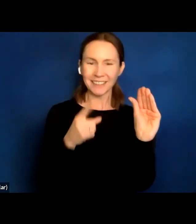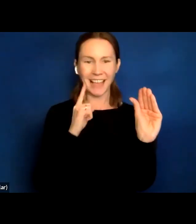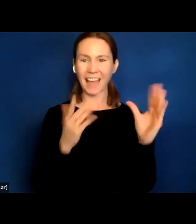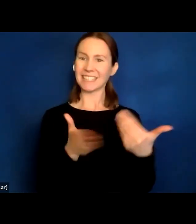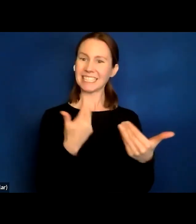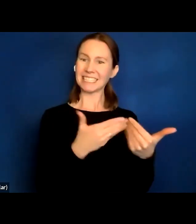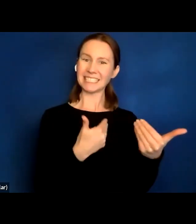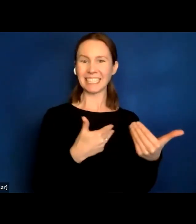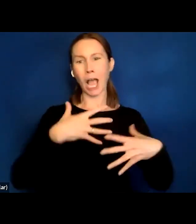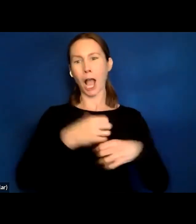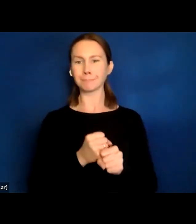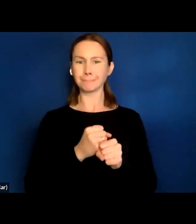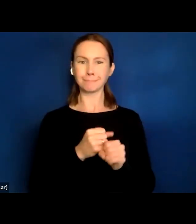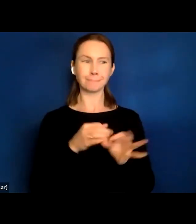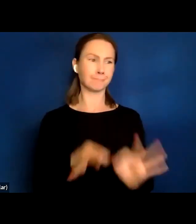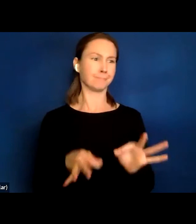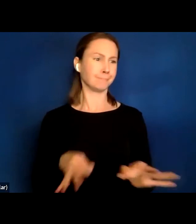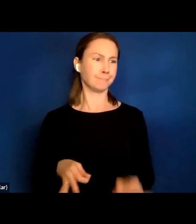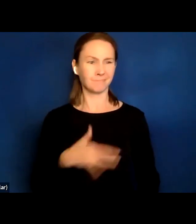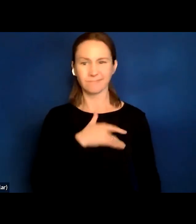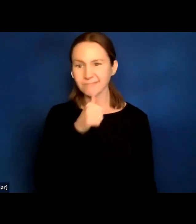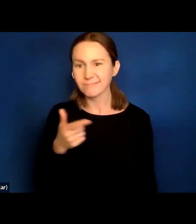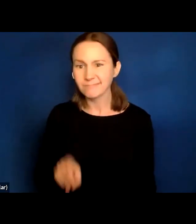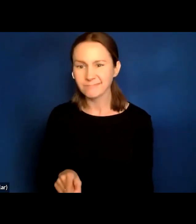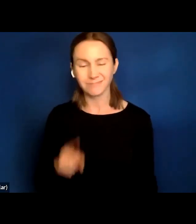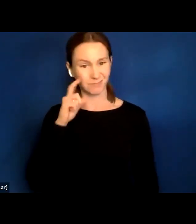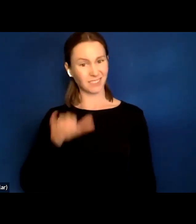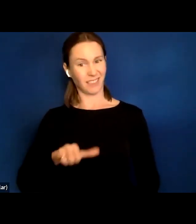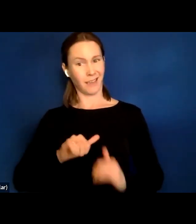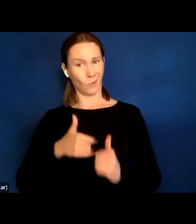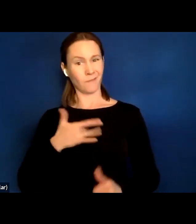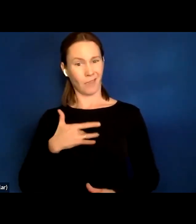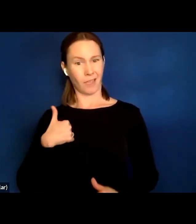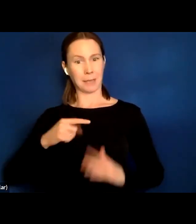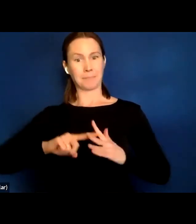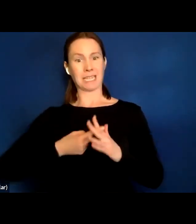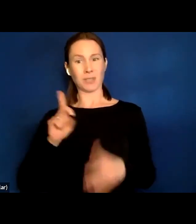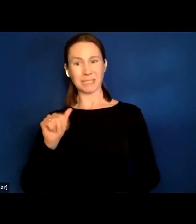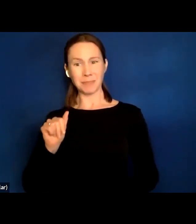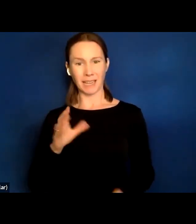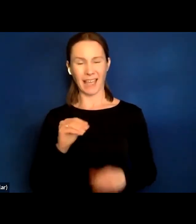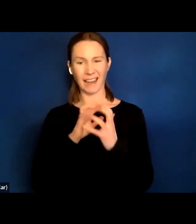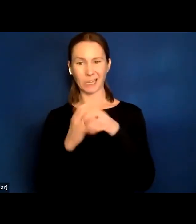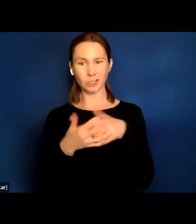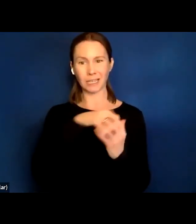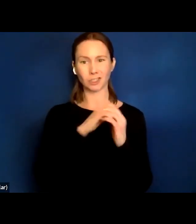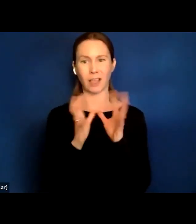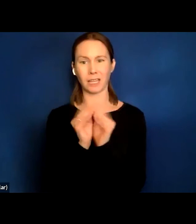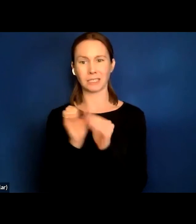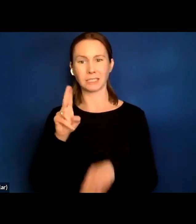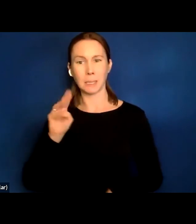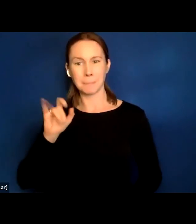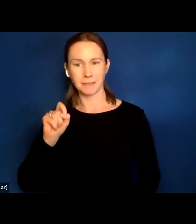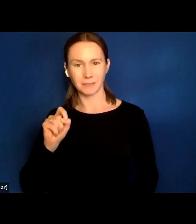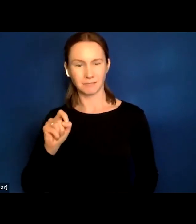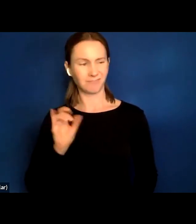phases. Because that's how I felt when I was envisioning the Disability and Intersectionality Summit and sharing